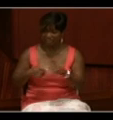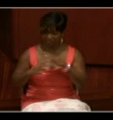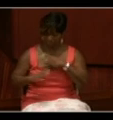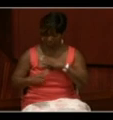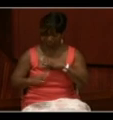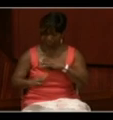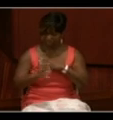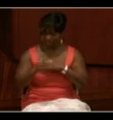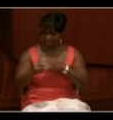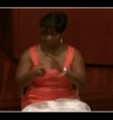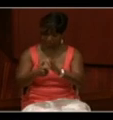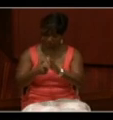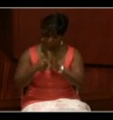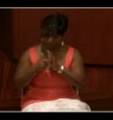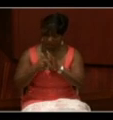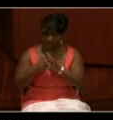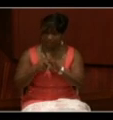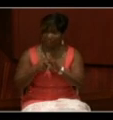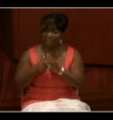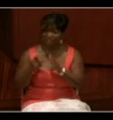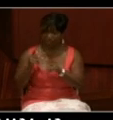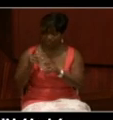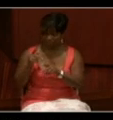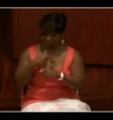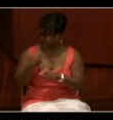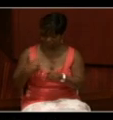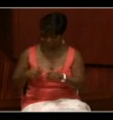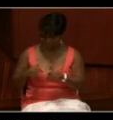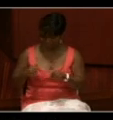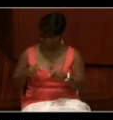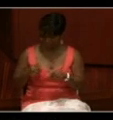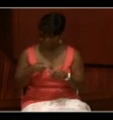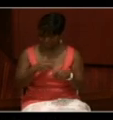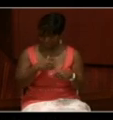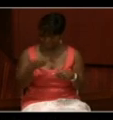also required that resident Chinese and also Chinese American